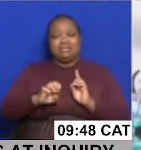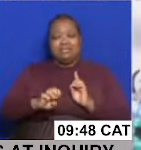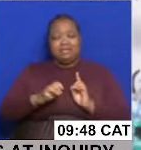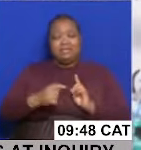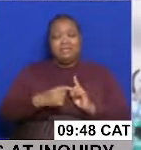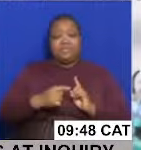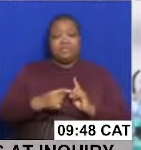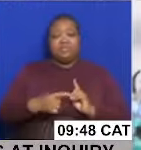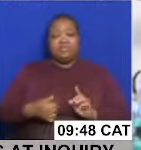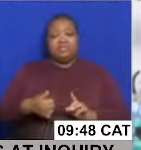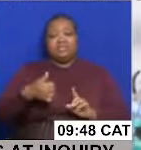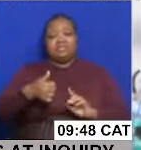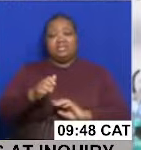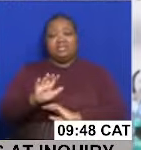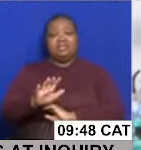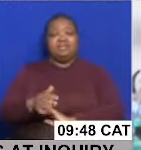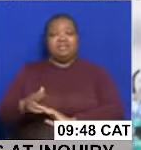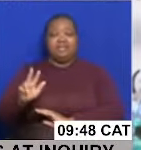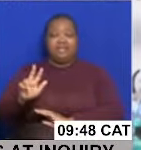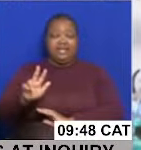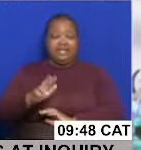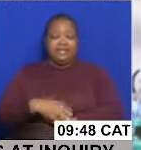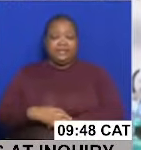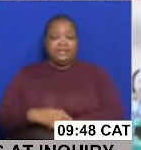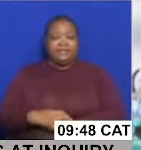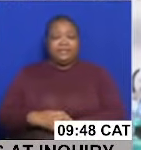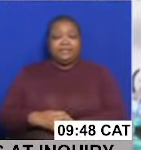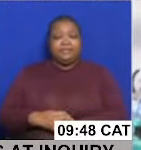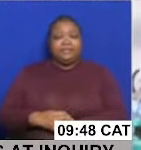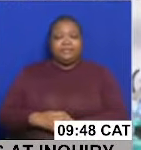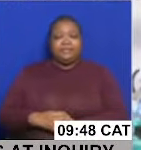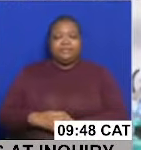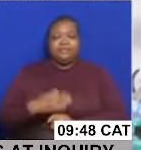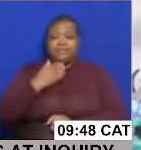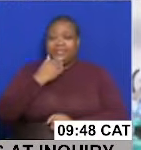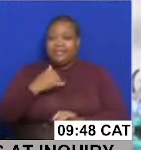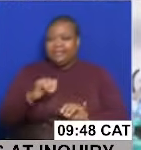658, Okay, just bear with me, Commissioner.